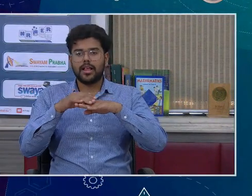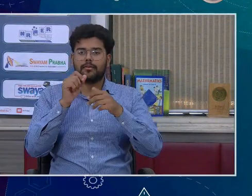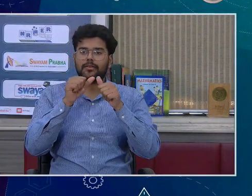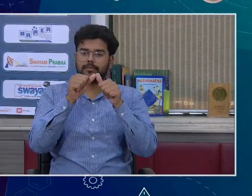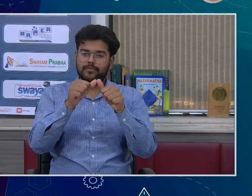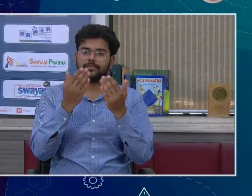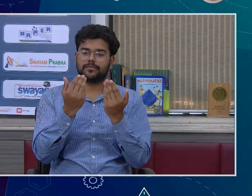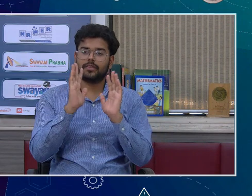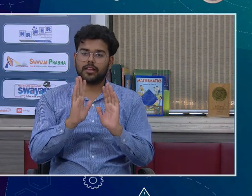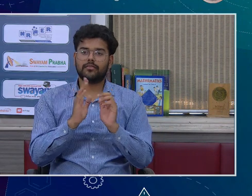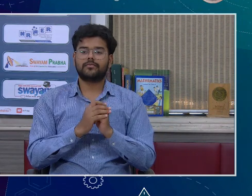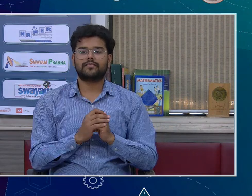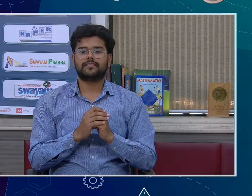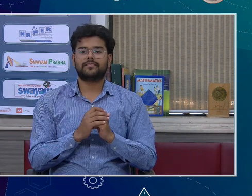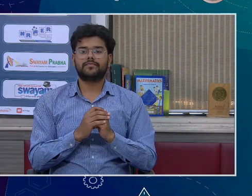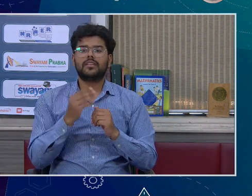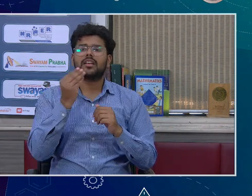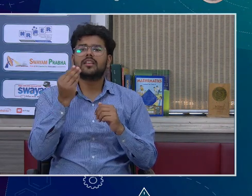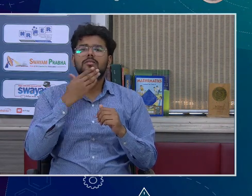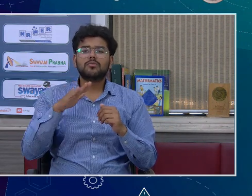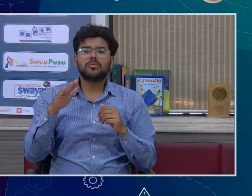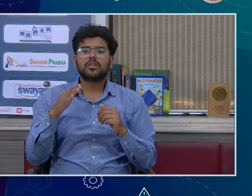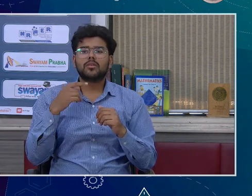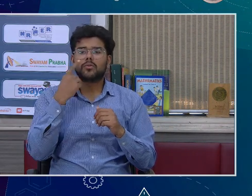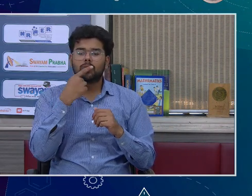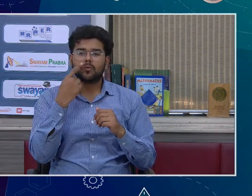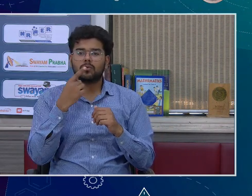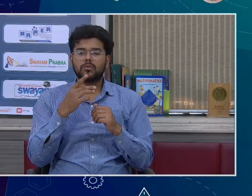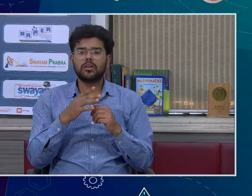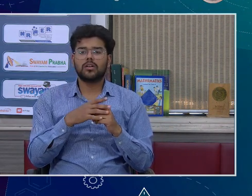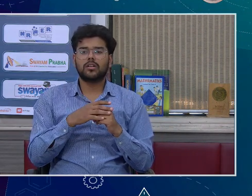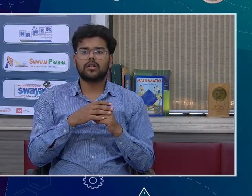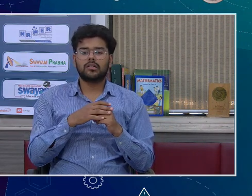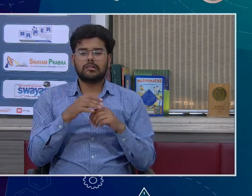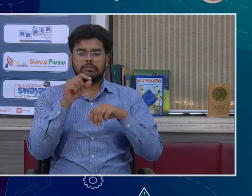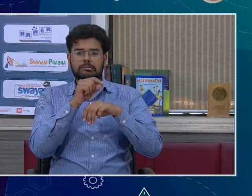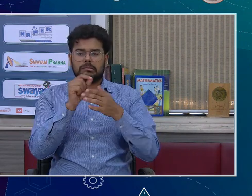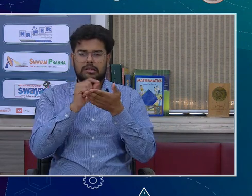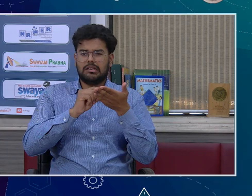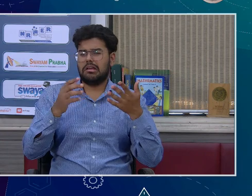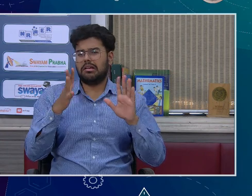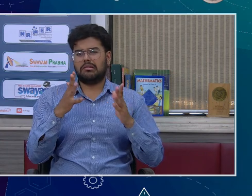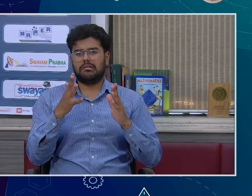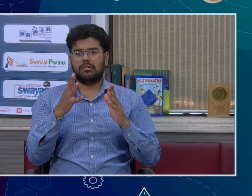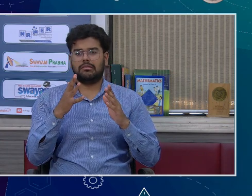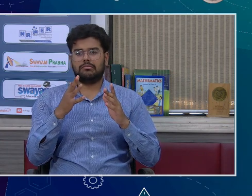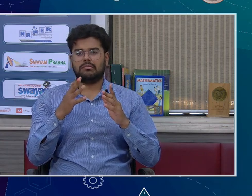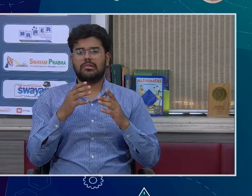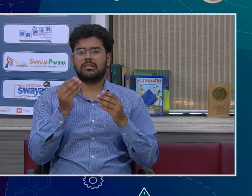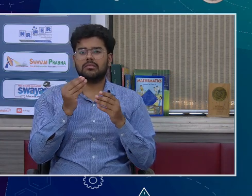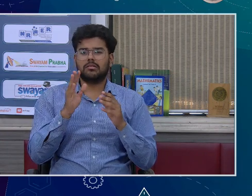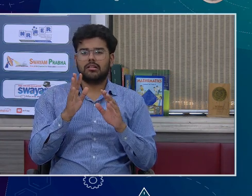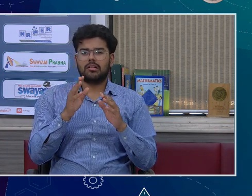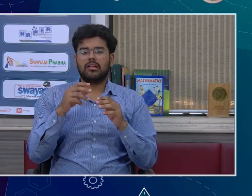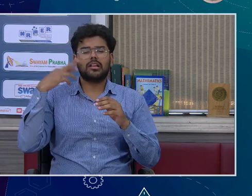doing it. And there would probably be some children who may not like to do, may not like to write anything for any reason. They have to be